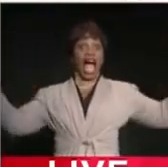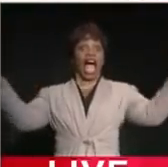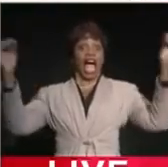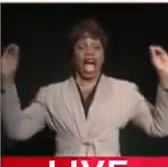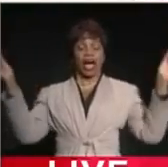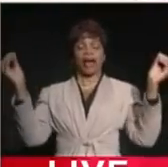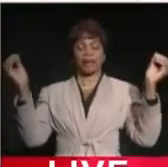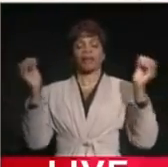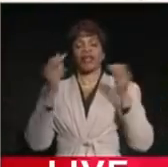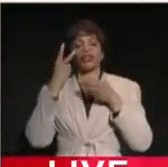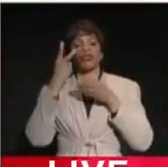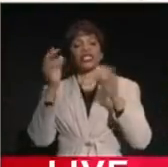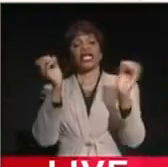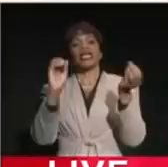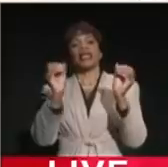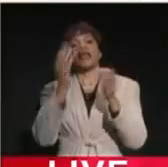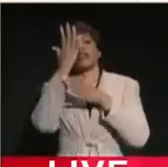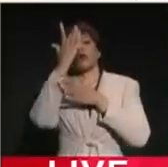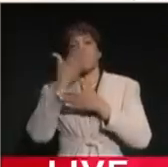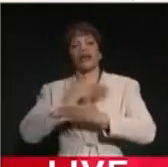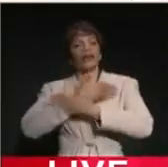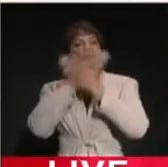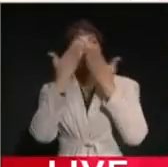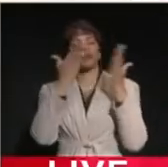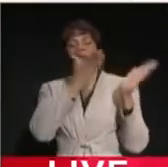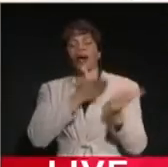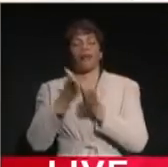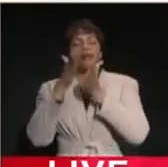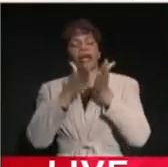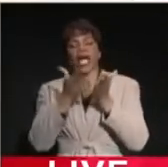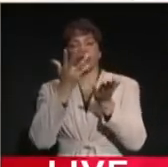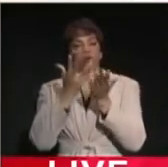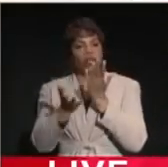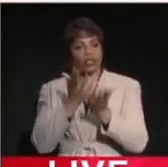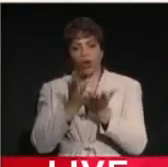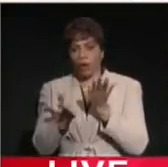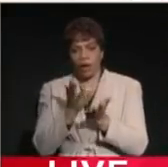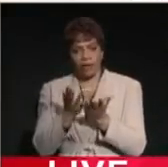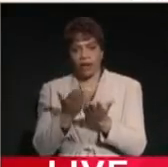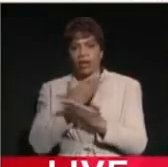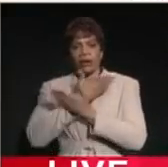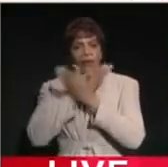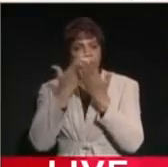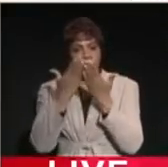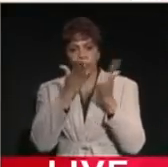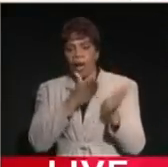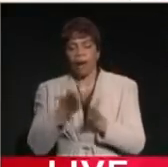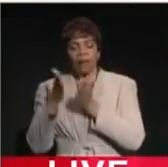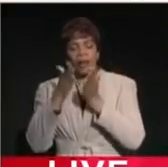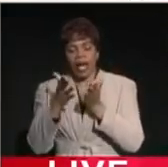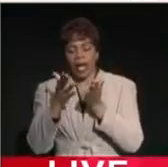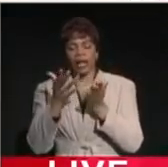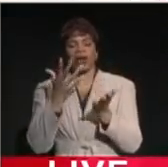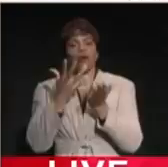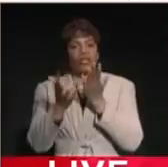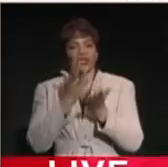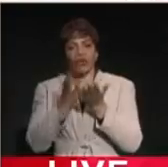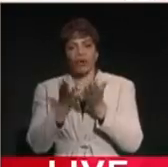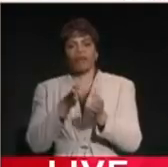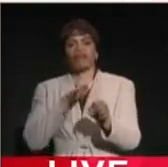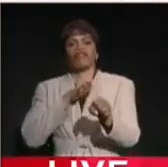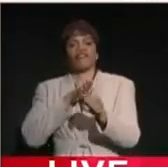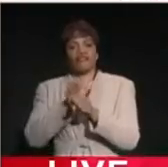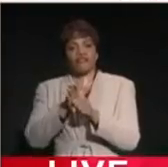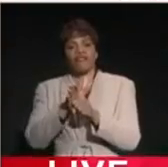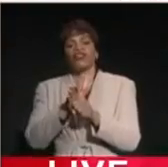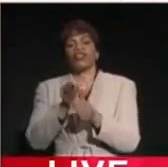And you see nothing, because we have no plan whatsoever. Phil has no plan whatsoever to fully fund that pension. What I would do is really simple.